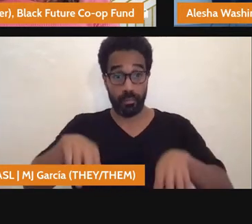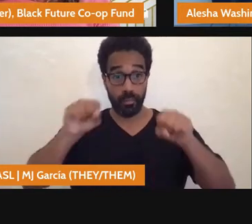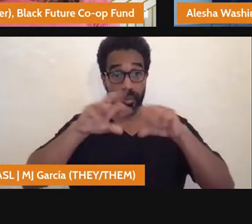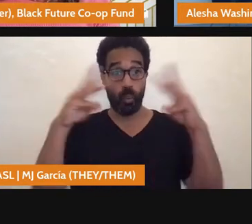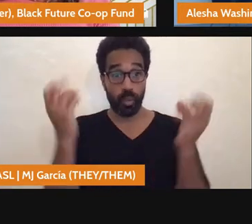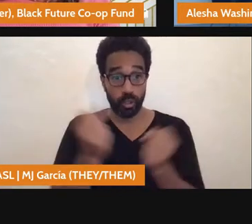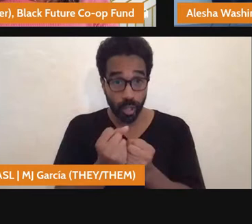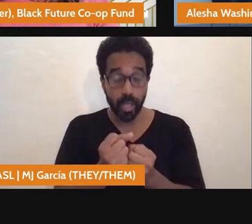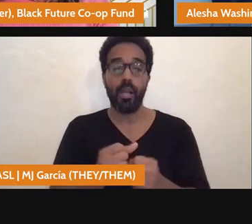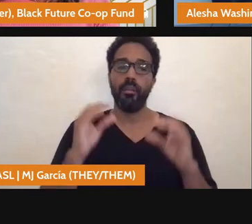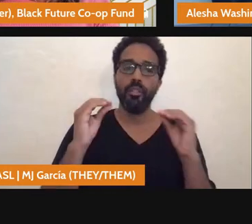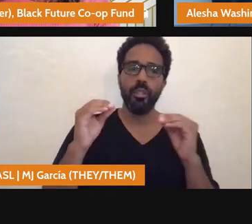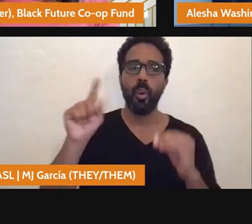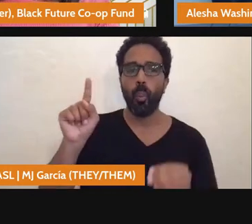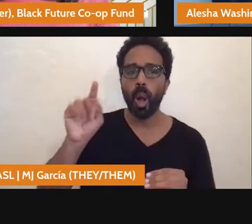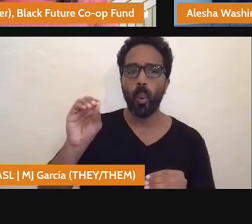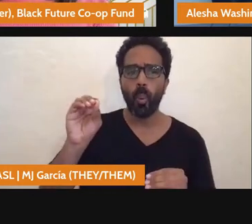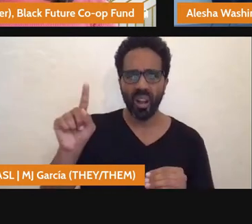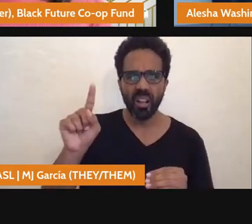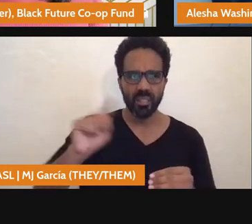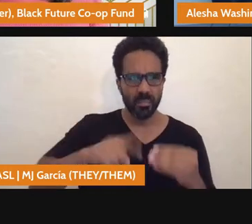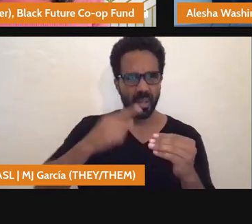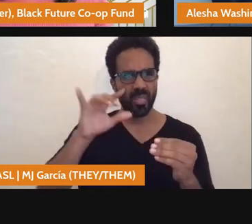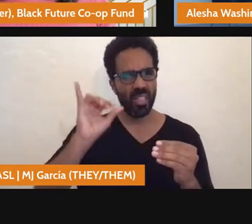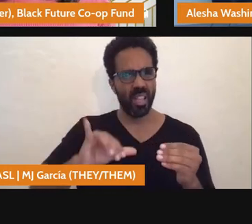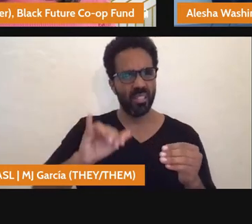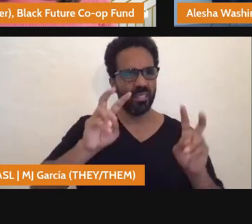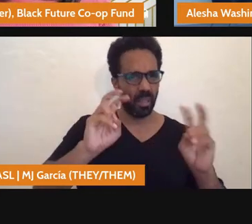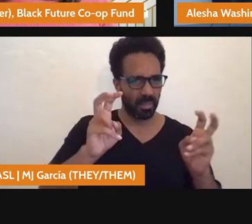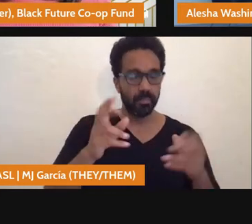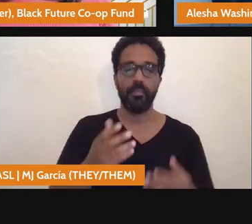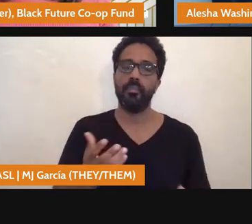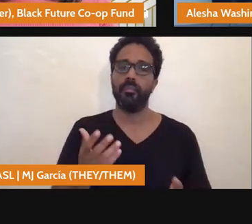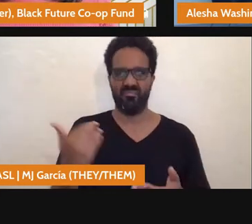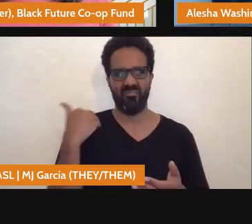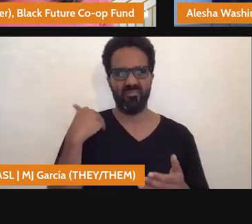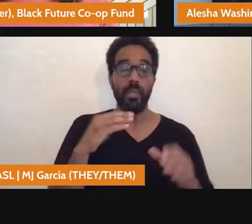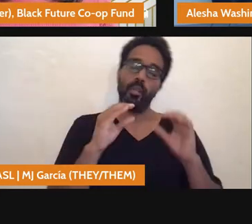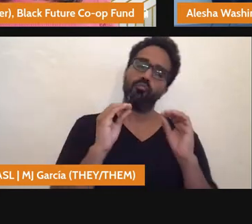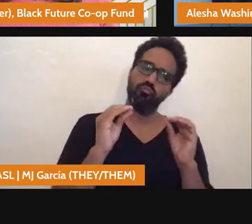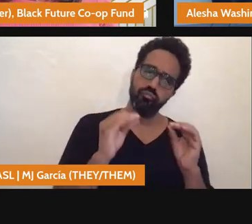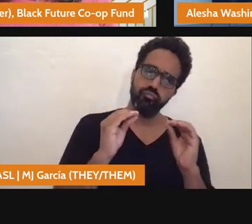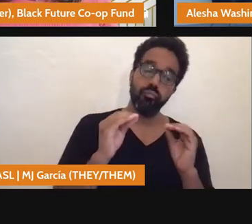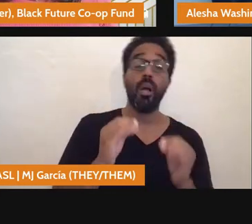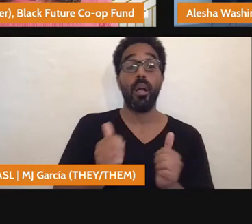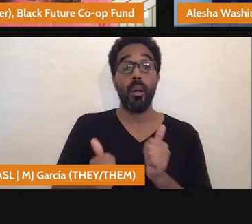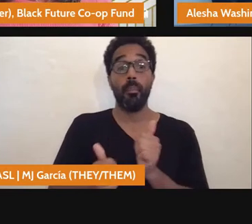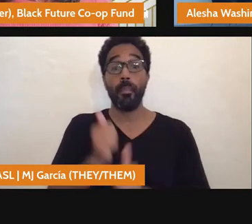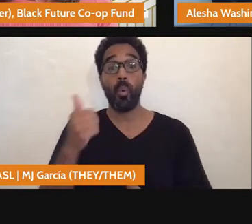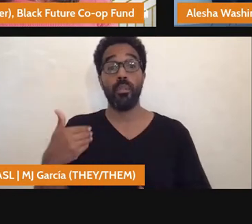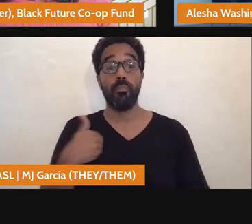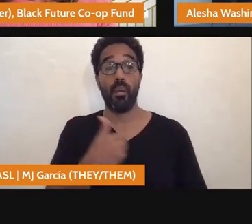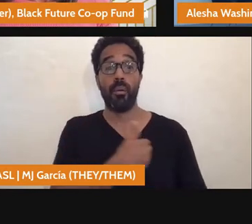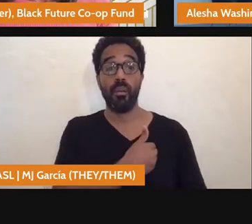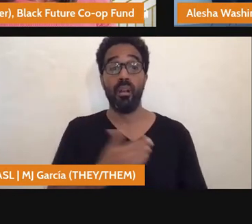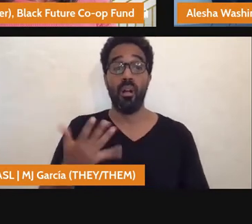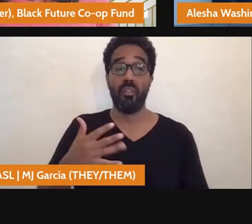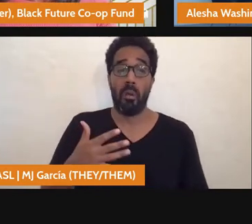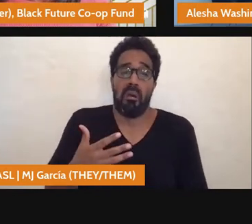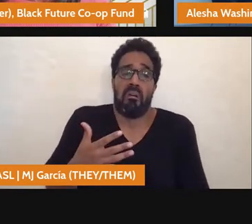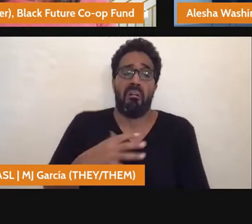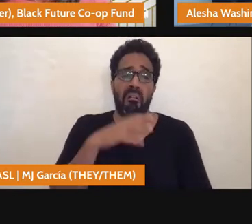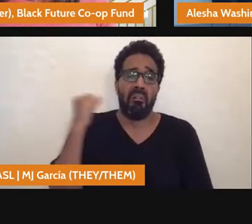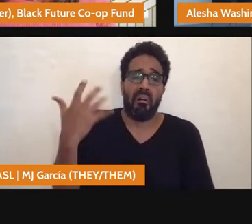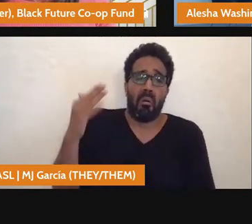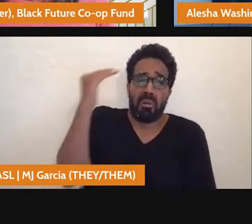donate into the fund to give out our dollars. And I think most of our members had felt like they knew what that was, what